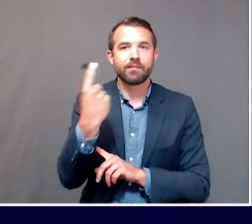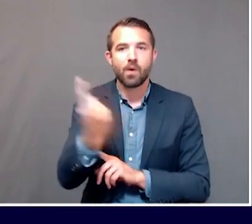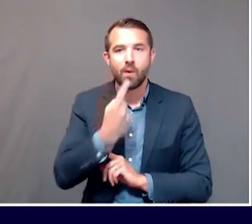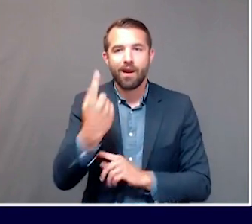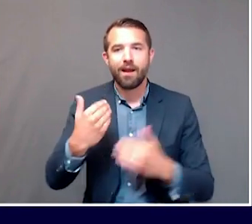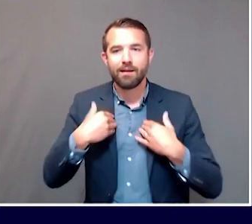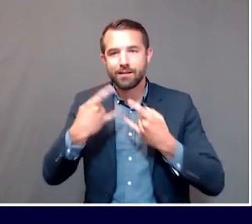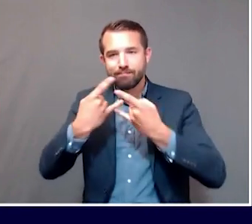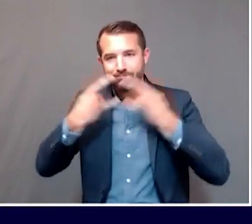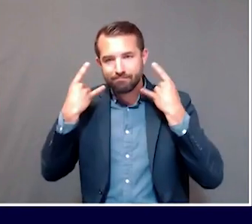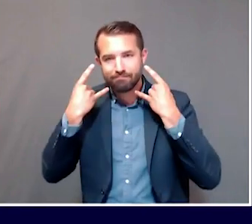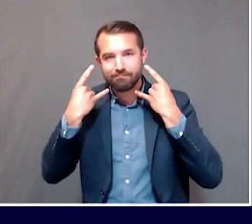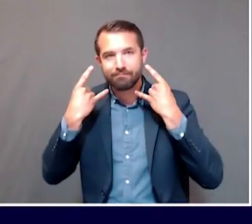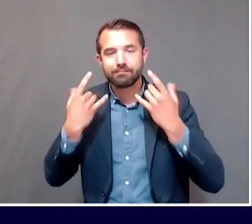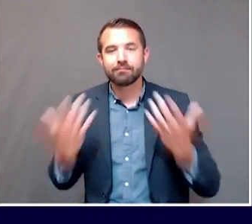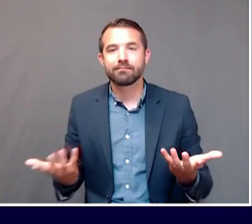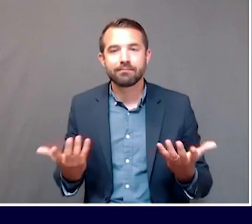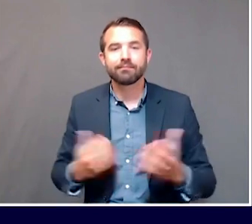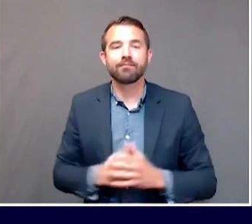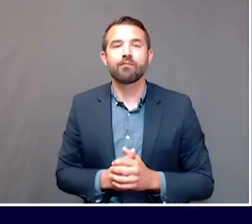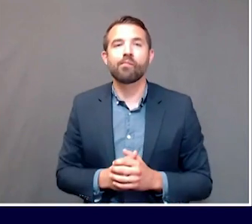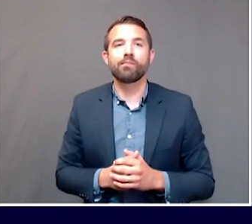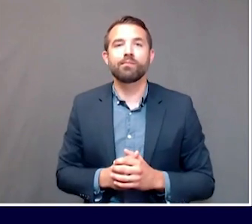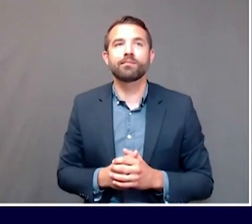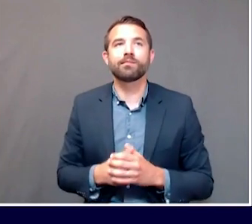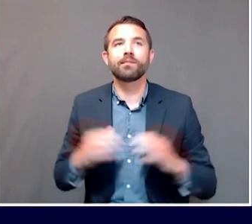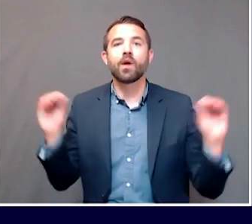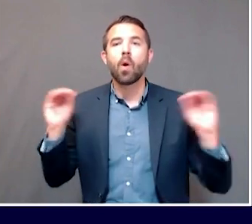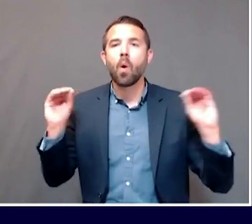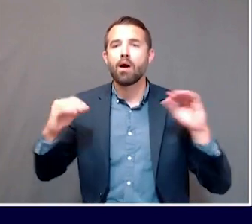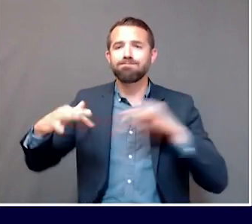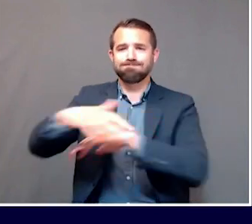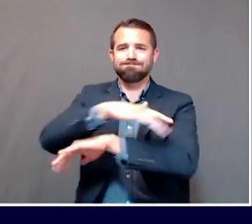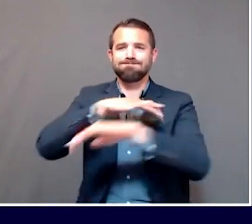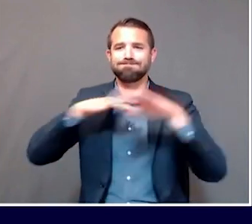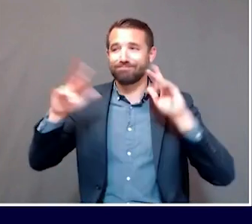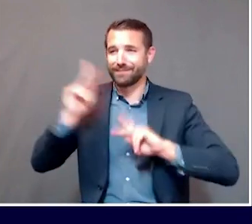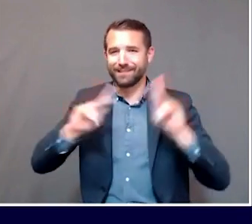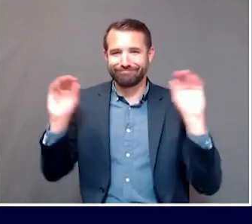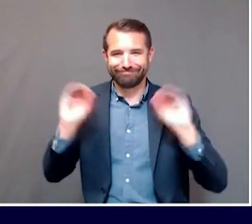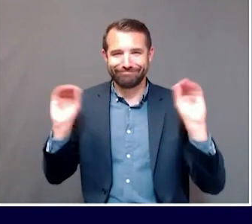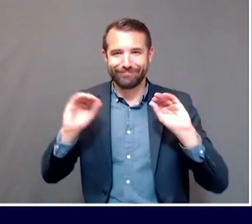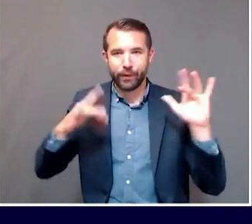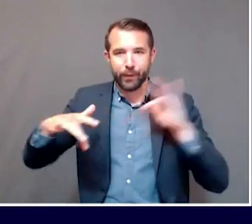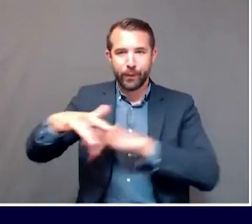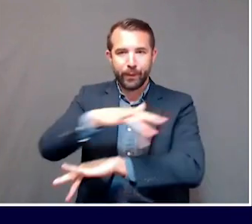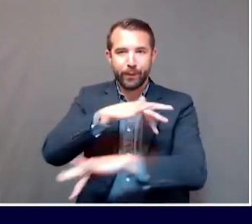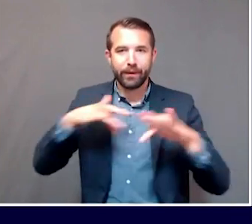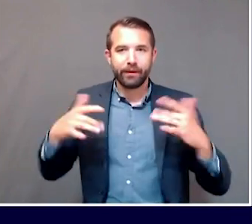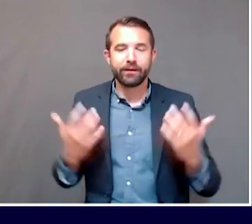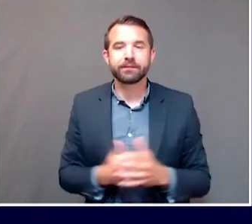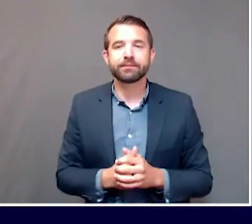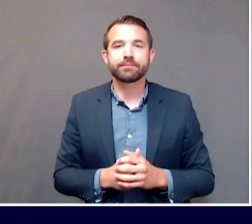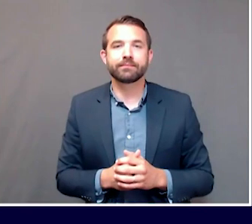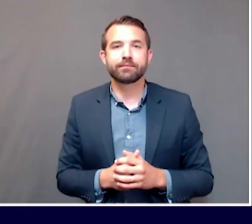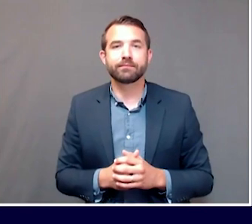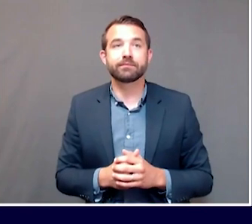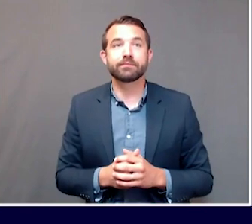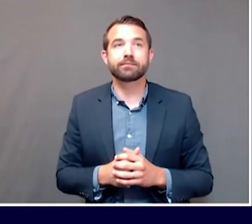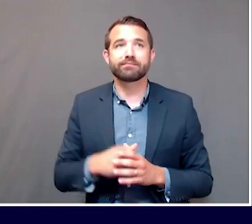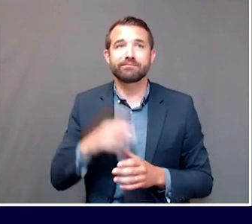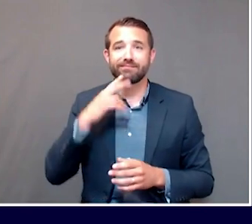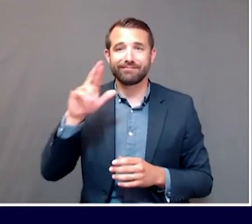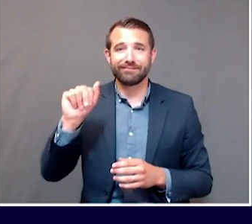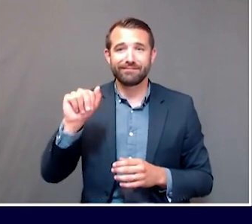expecting, there's no congestion, no gathering of the public or anything like that. I've rarely been out in public at all in the